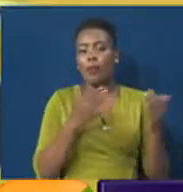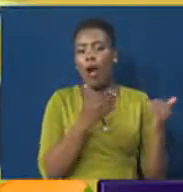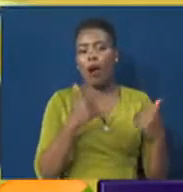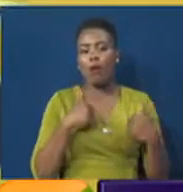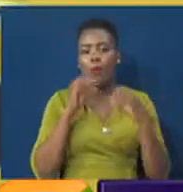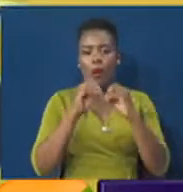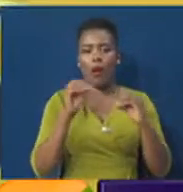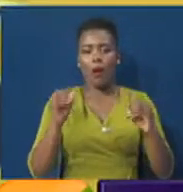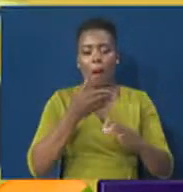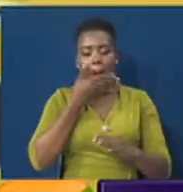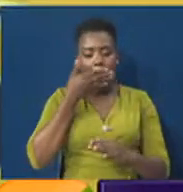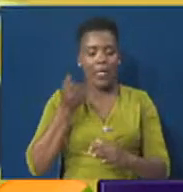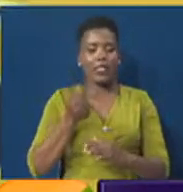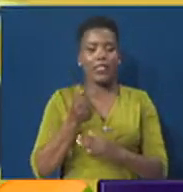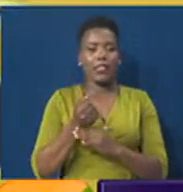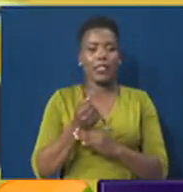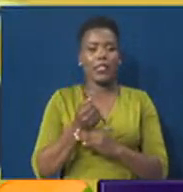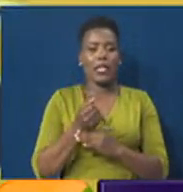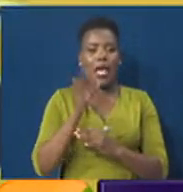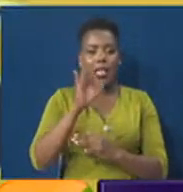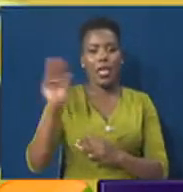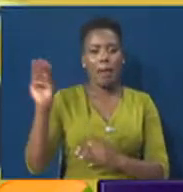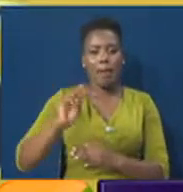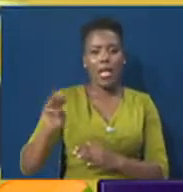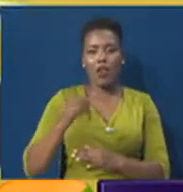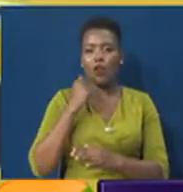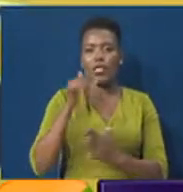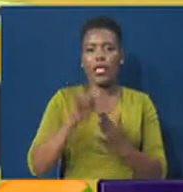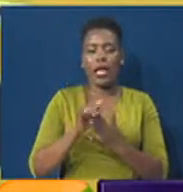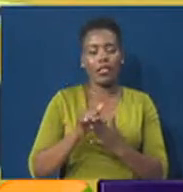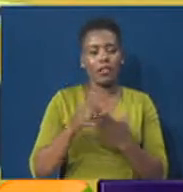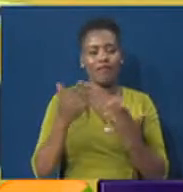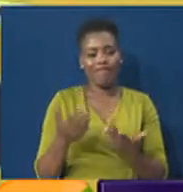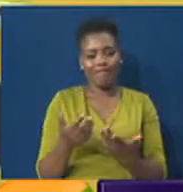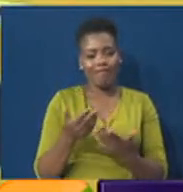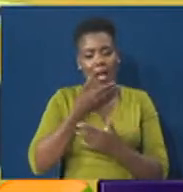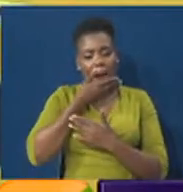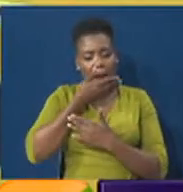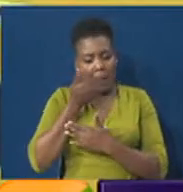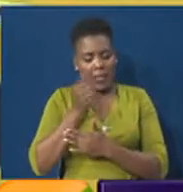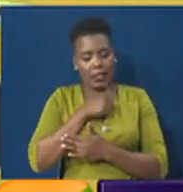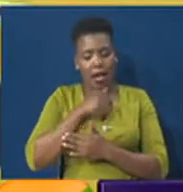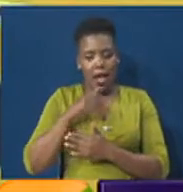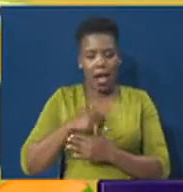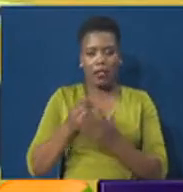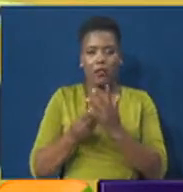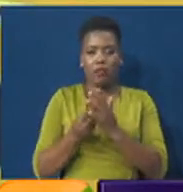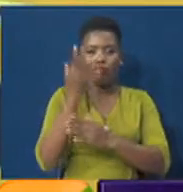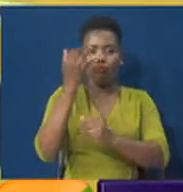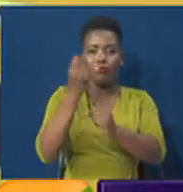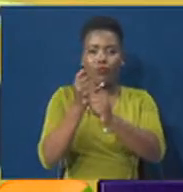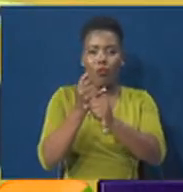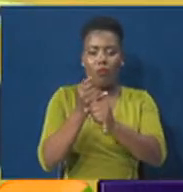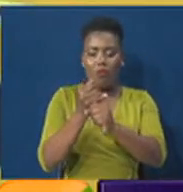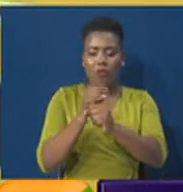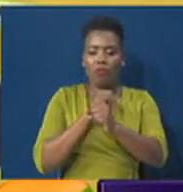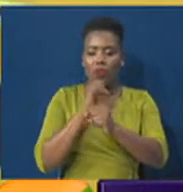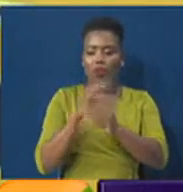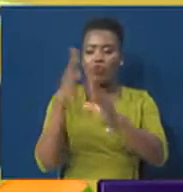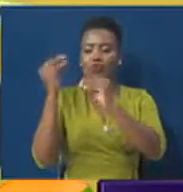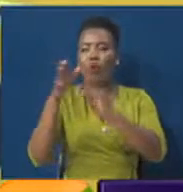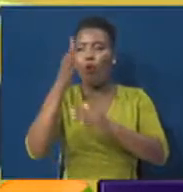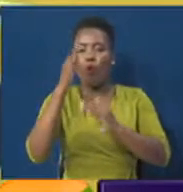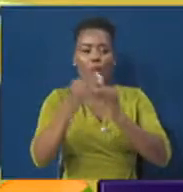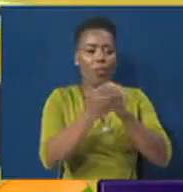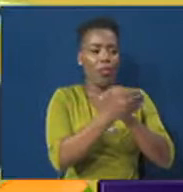hivyo tu wacha sisi milioni 3 hii tuseme ya kuwa jameni, sio ati sisi tulela tukamuhonga Mungu. Hata wao